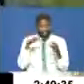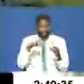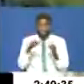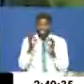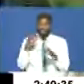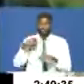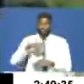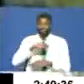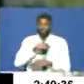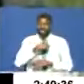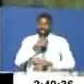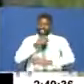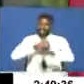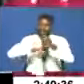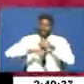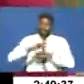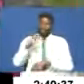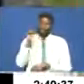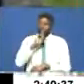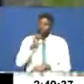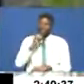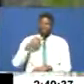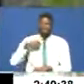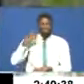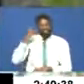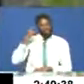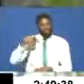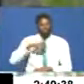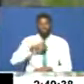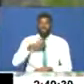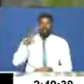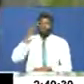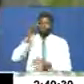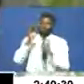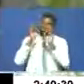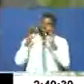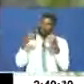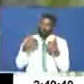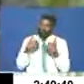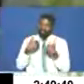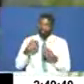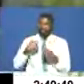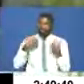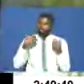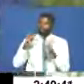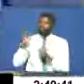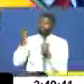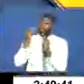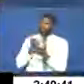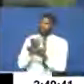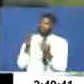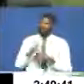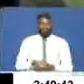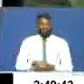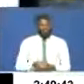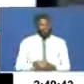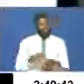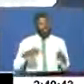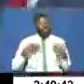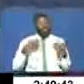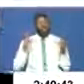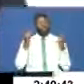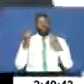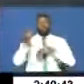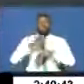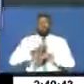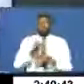that we now have, I think that we still have a very bright future. And I've got confidence in Kenyans. Happy Jamhuri Day, Waziri. Asante sana. Speaking to